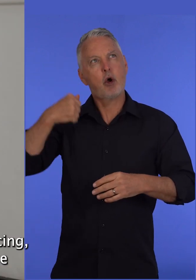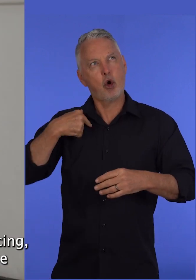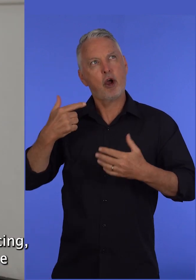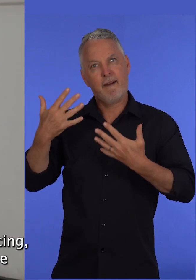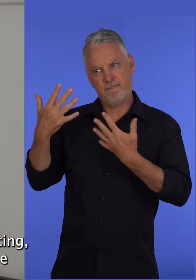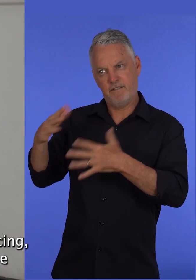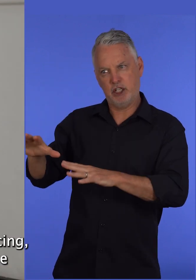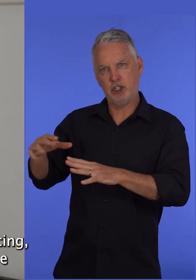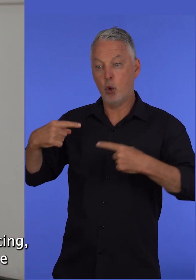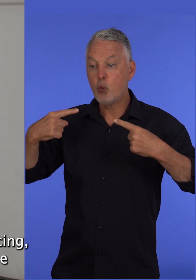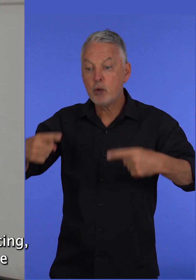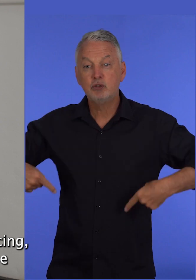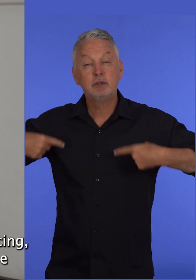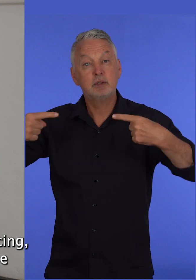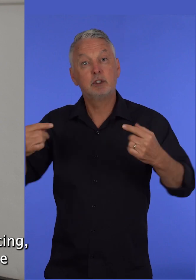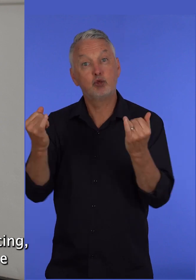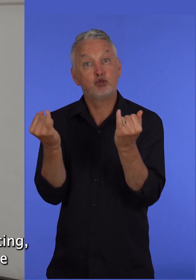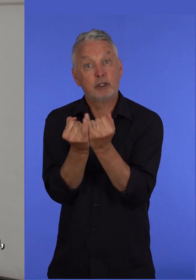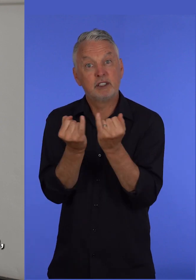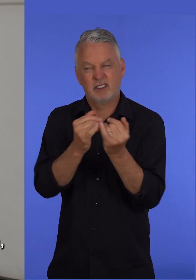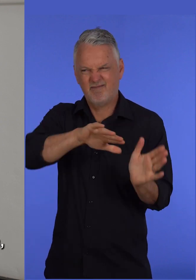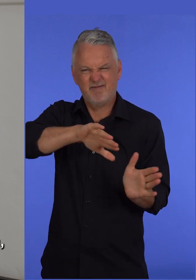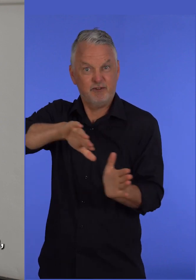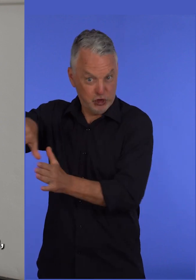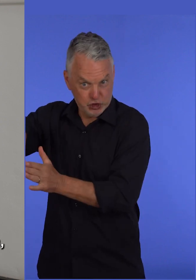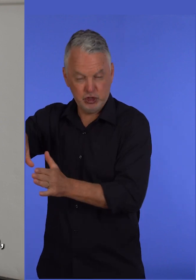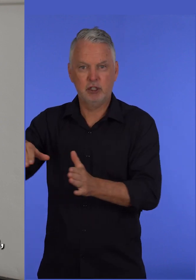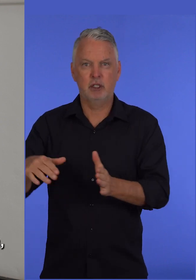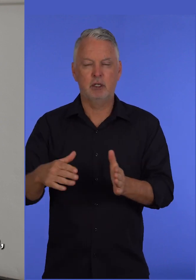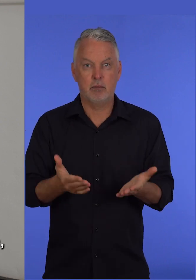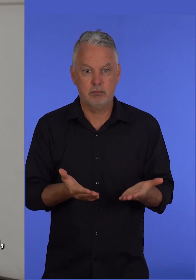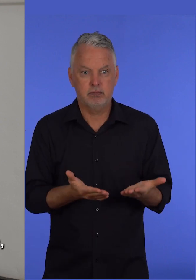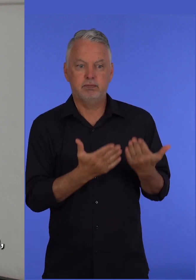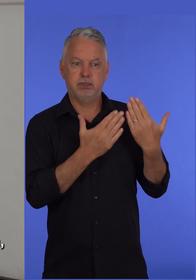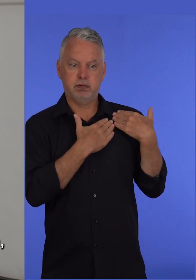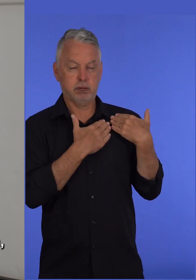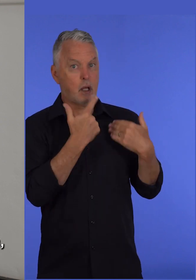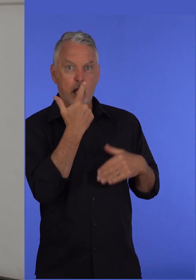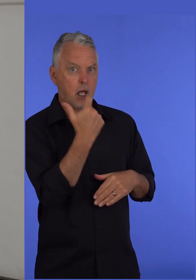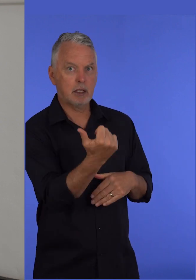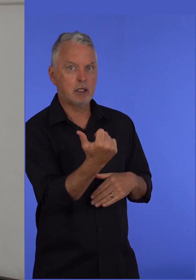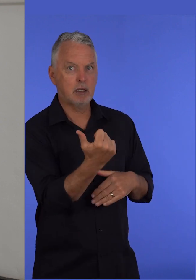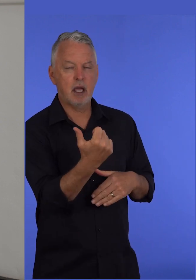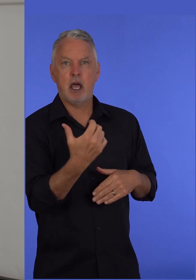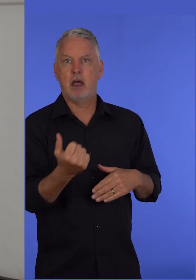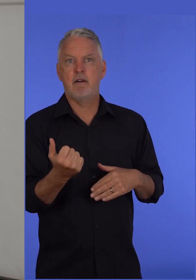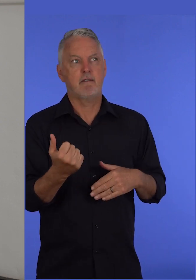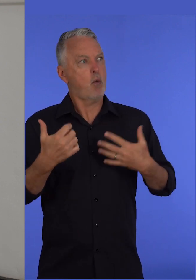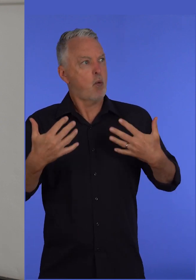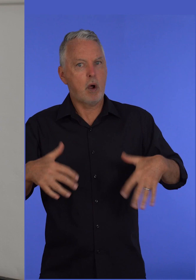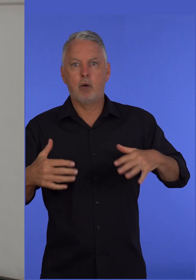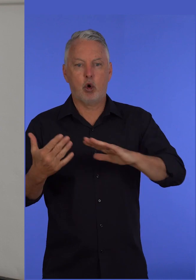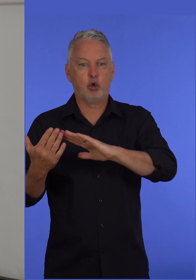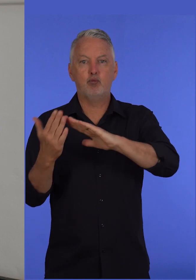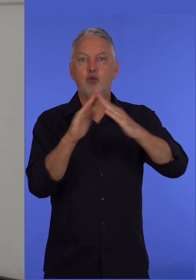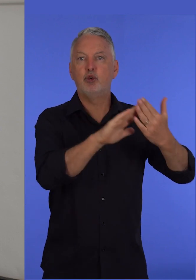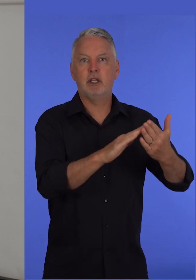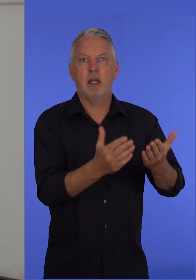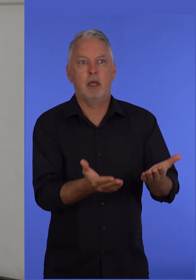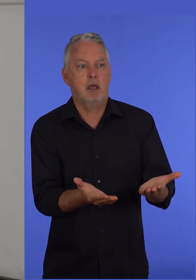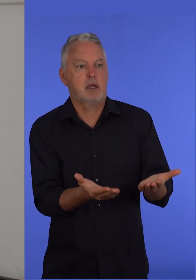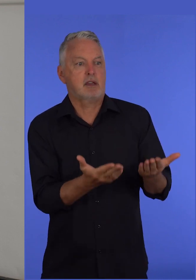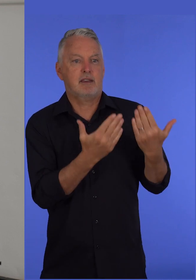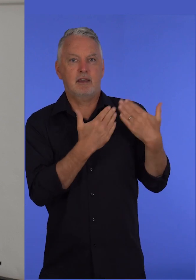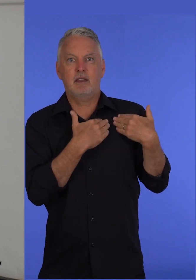racing, I kind of had this amazing privilege that was placed on my life, and this amazing gift after gift the community